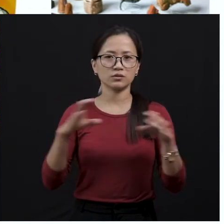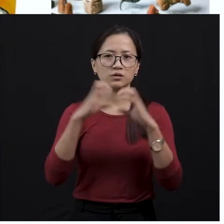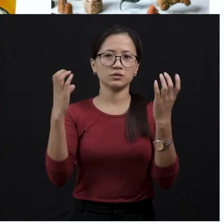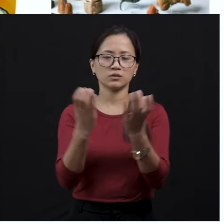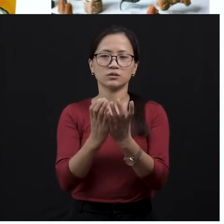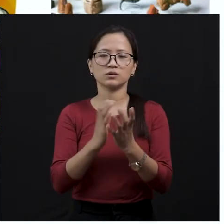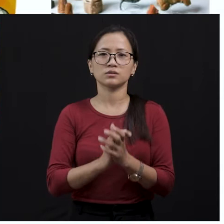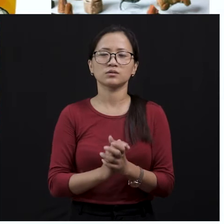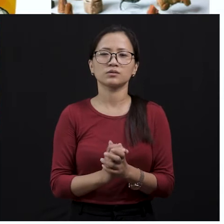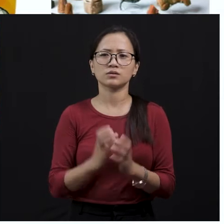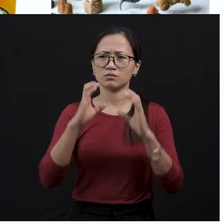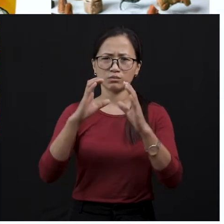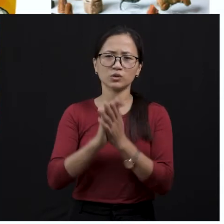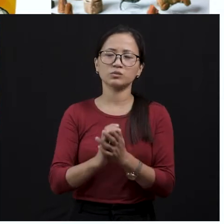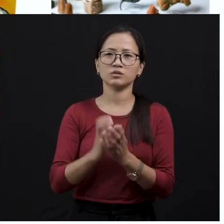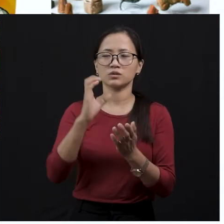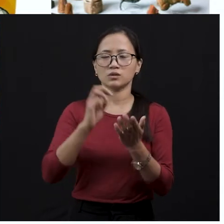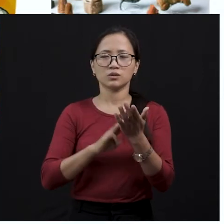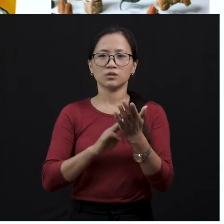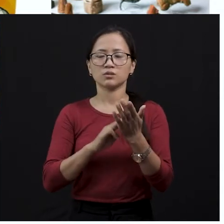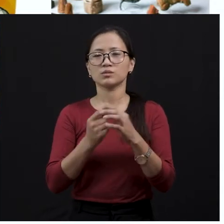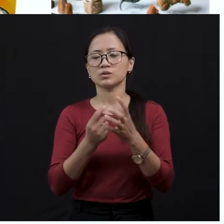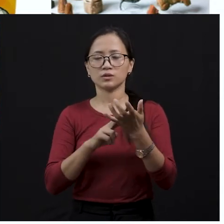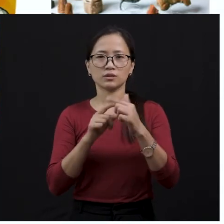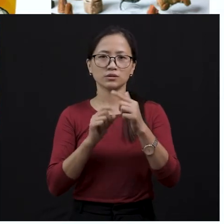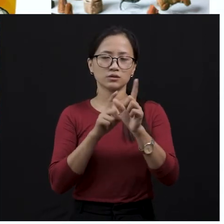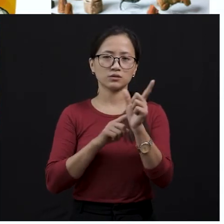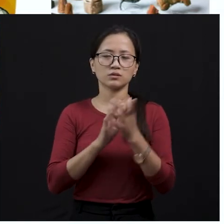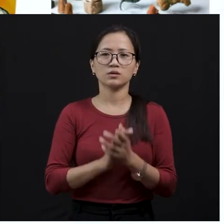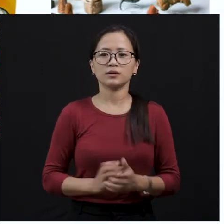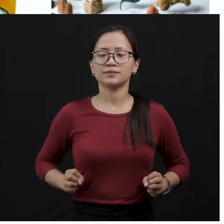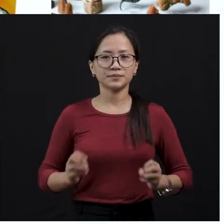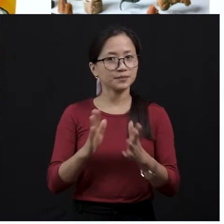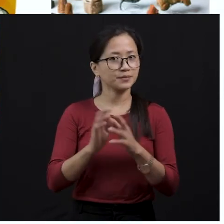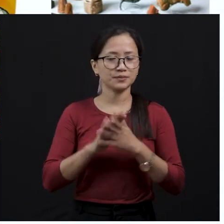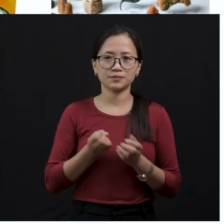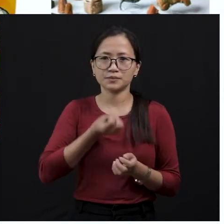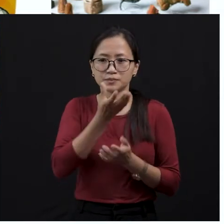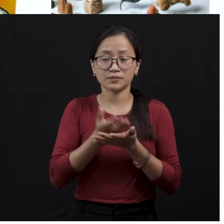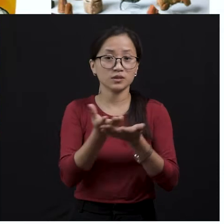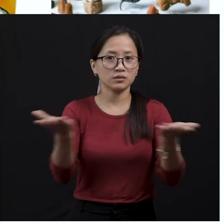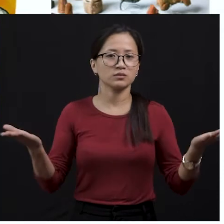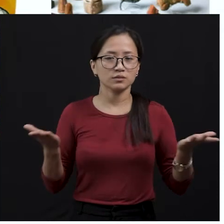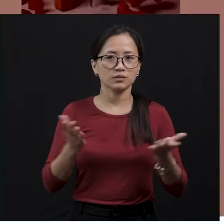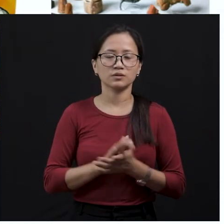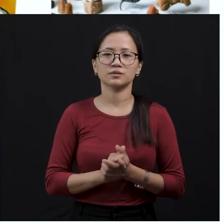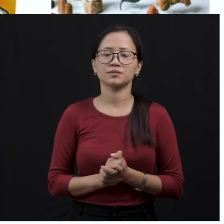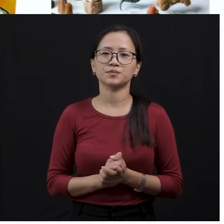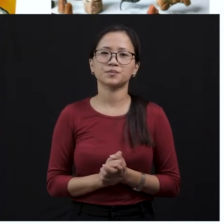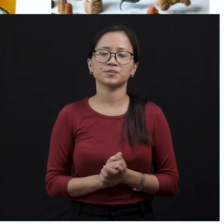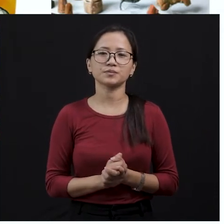among themselves. So people also started celebrating, right? And they also